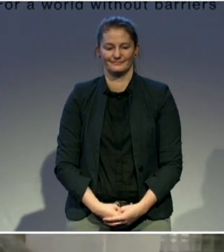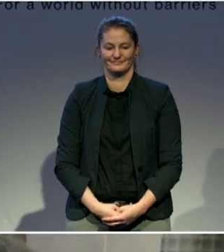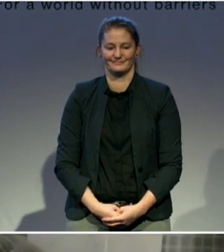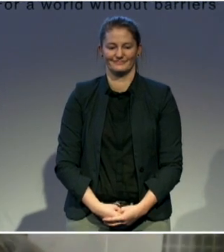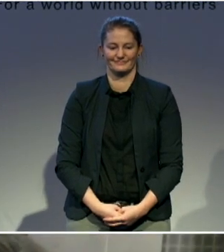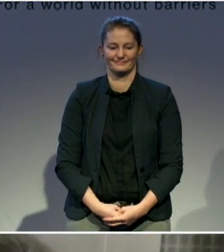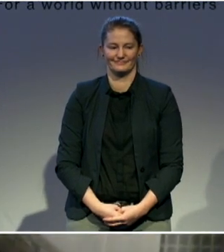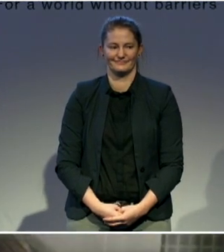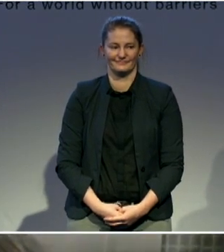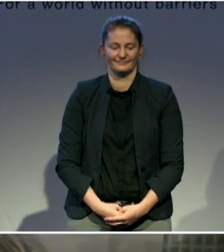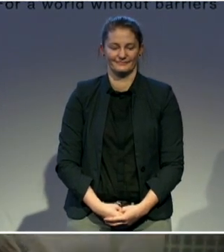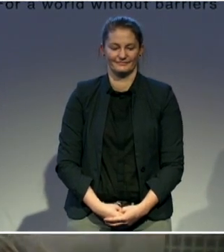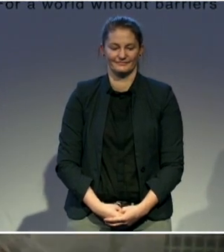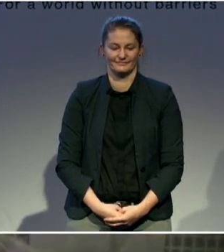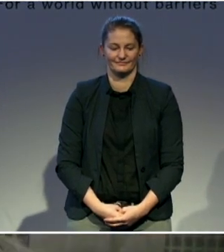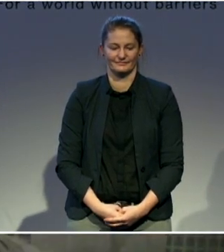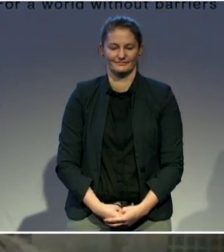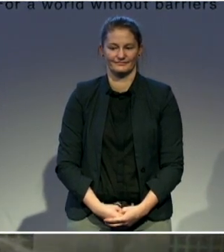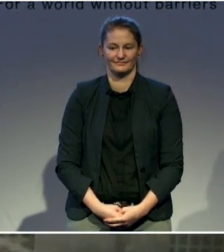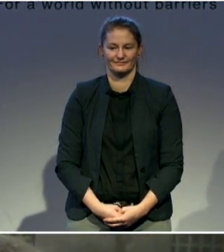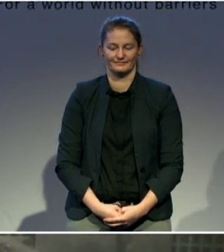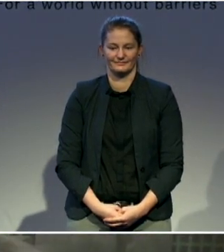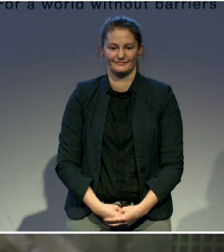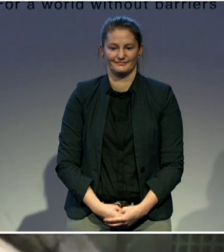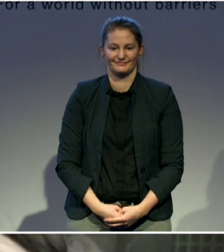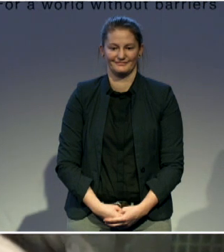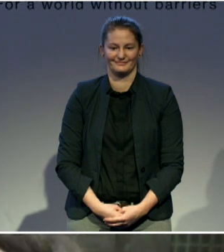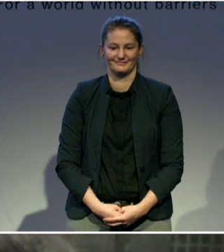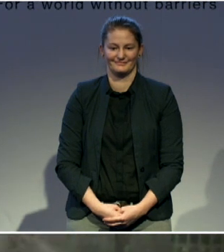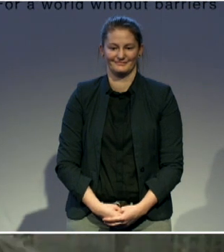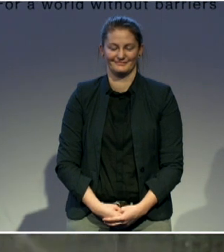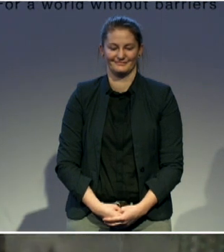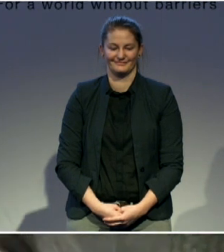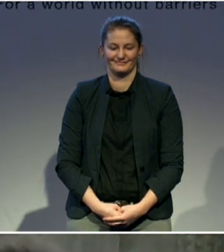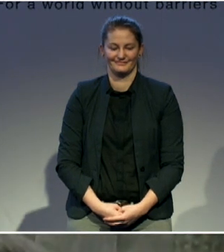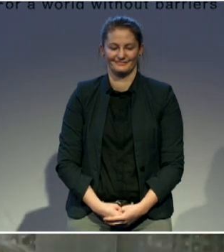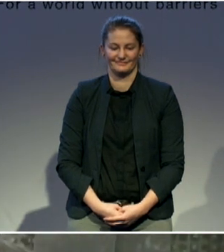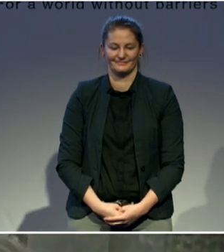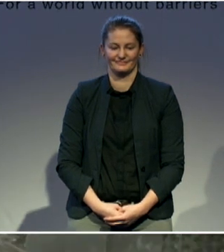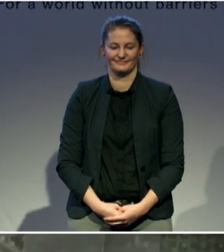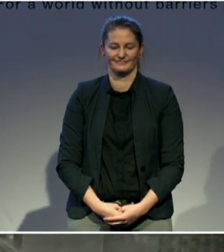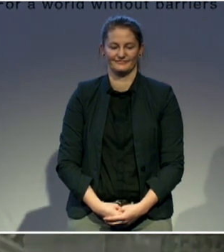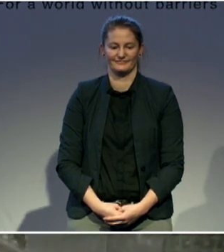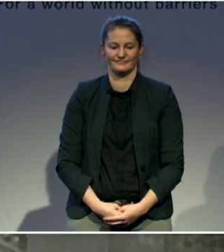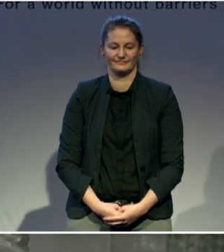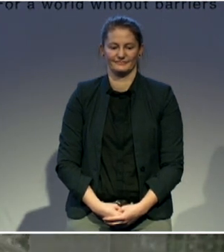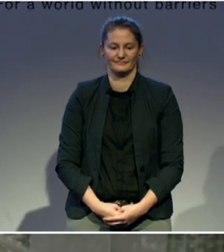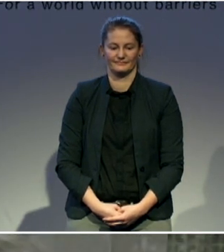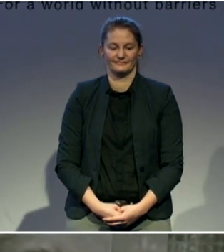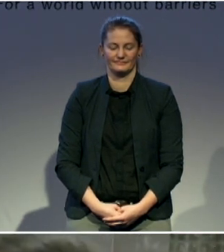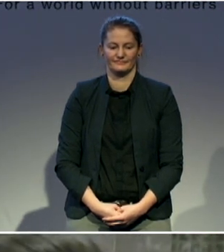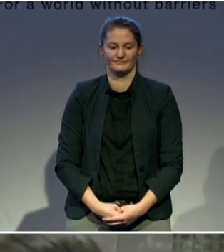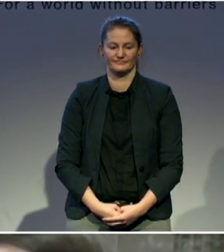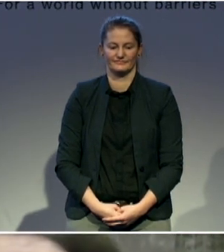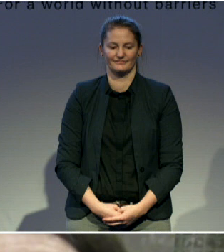and I took the 1 train. But the 1 is a local train, so it took me a lot longer to get to work